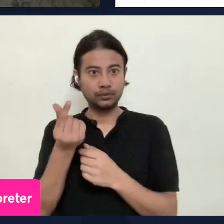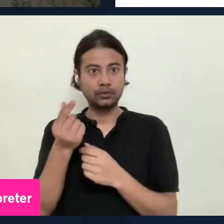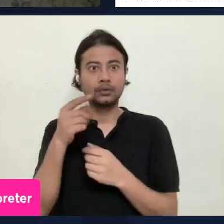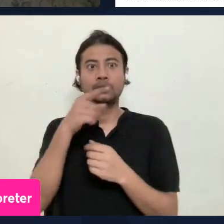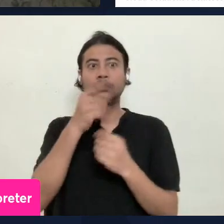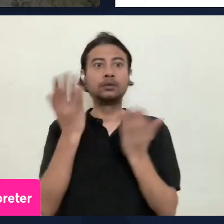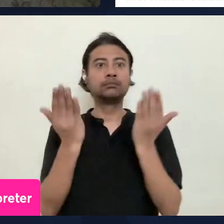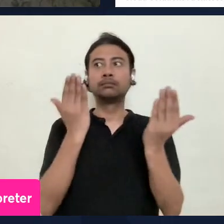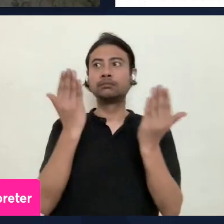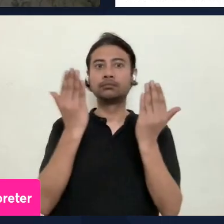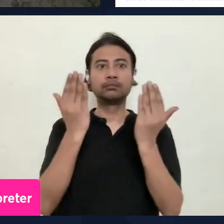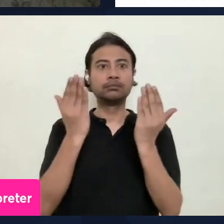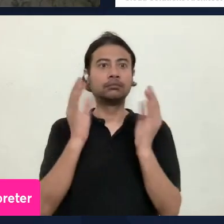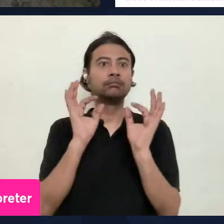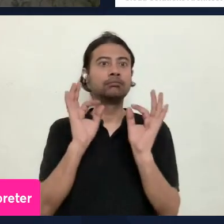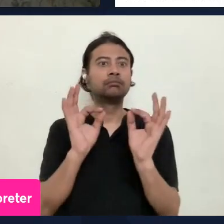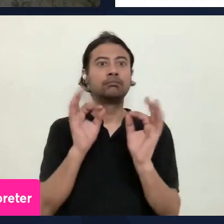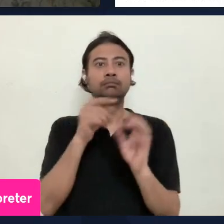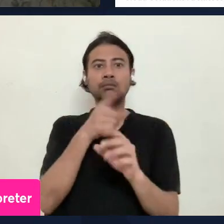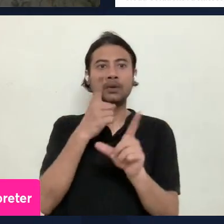subscription. And